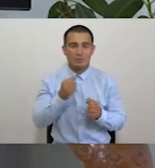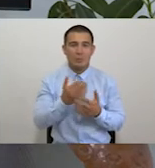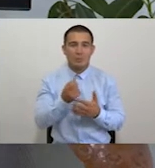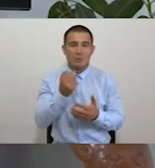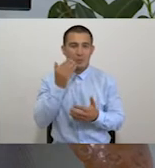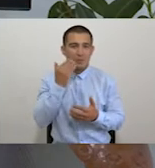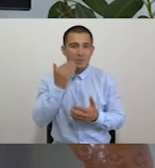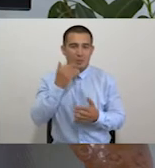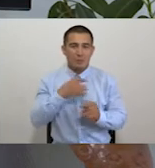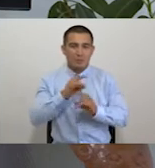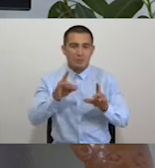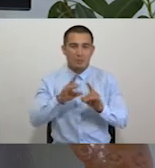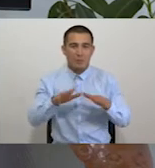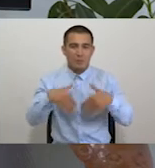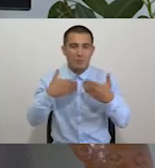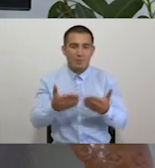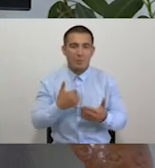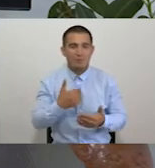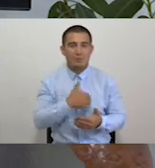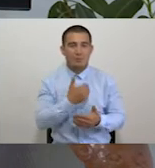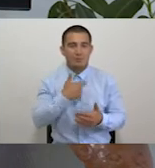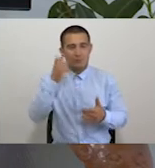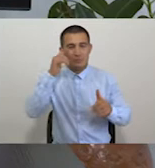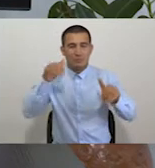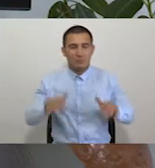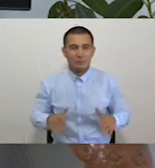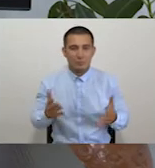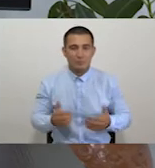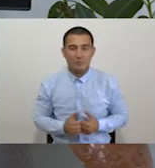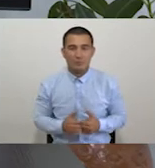murakkabroq xilini o'rgatishga qaror qildim.